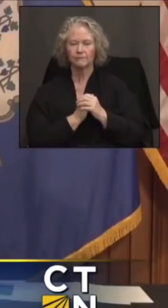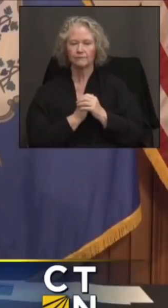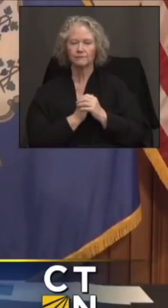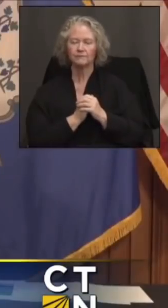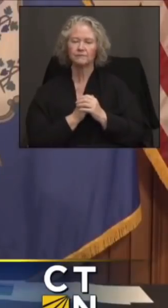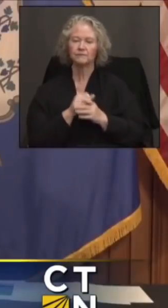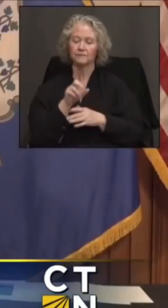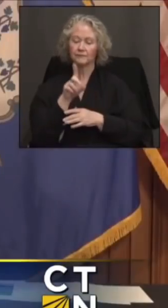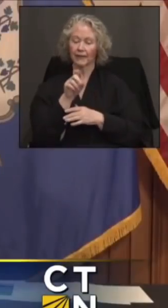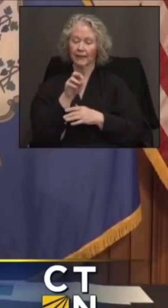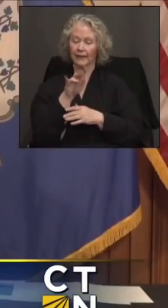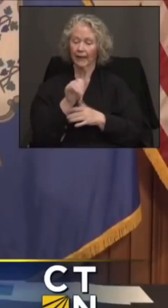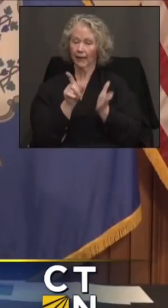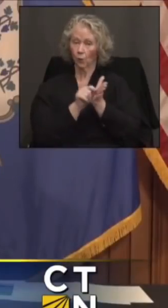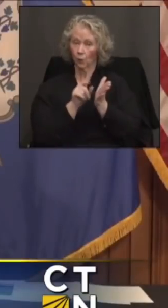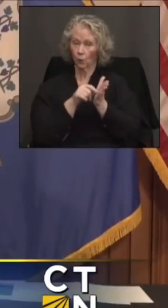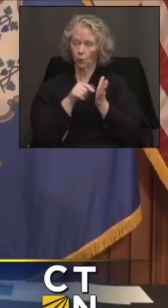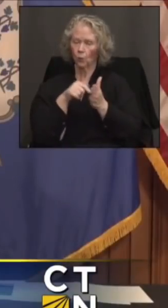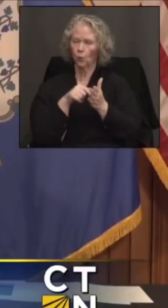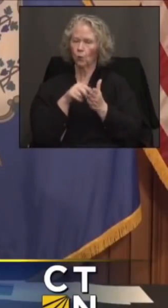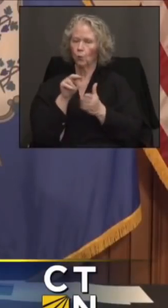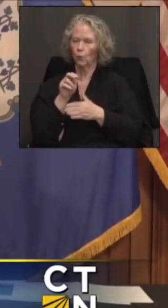The Day of New London.